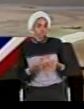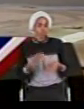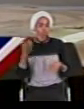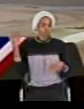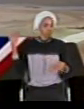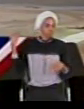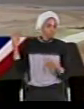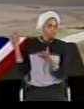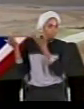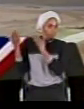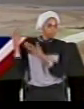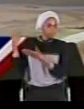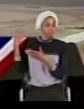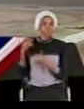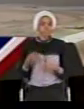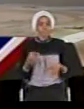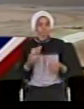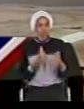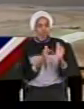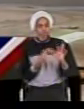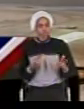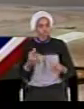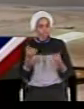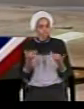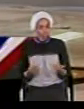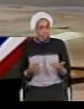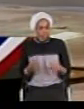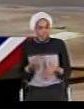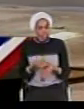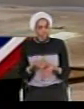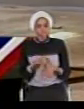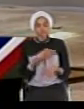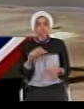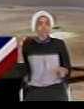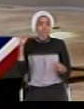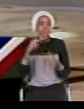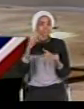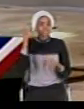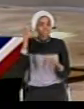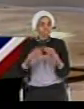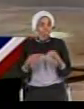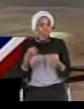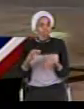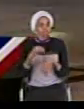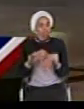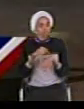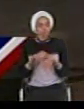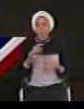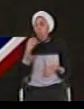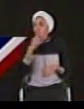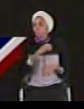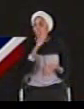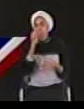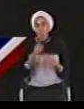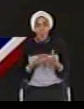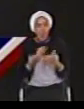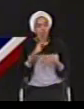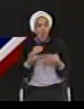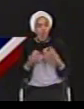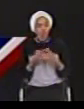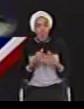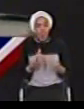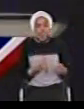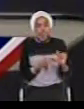time, apostle at this time, apostles at the end of time. Whoever those apostles are,